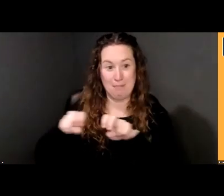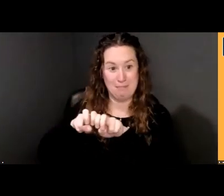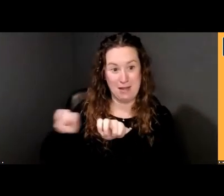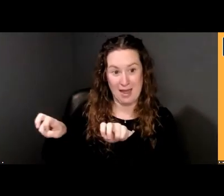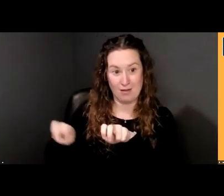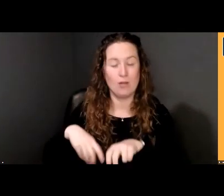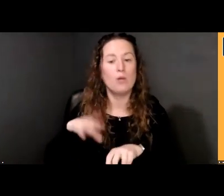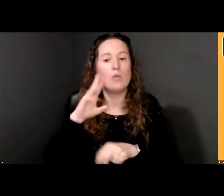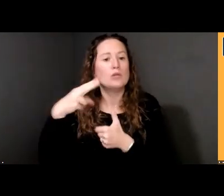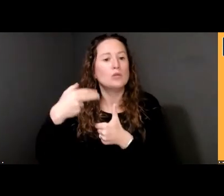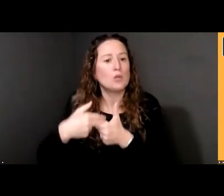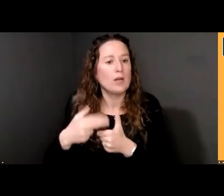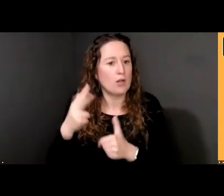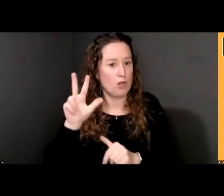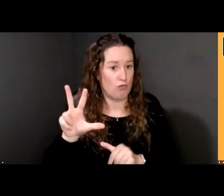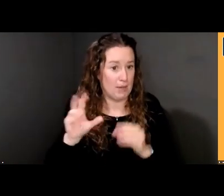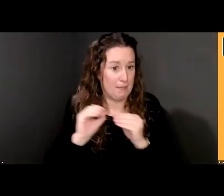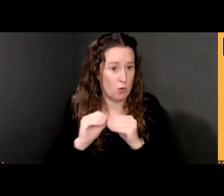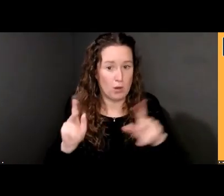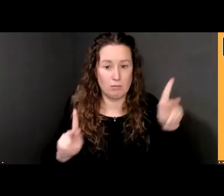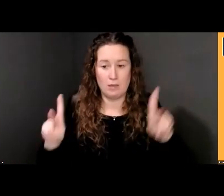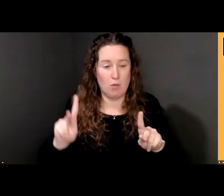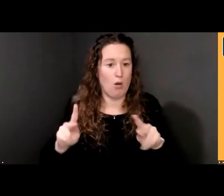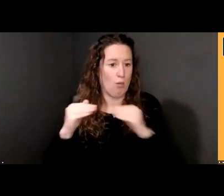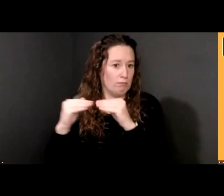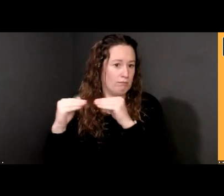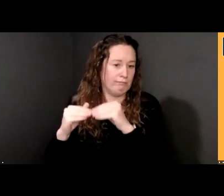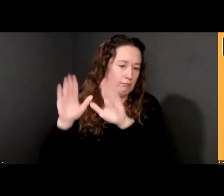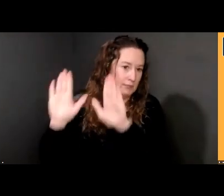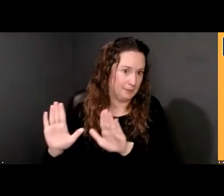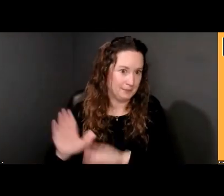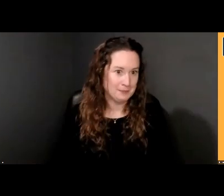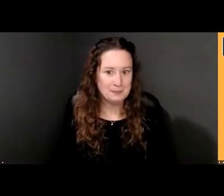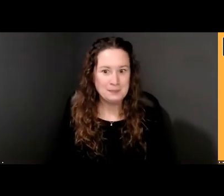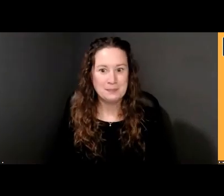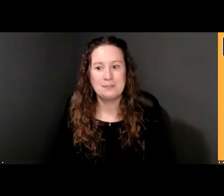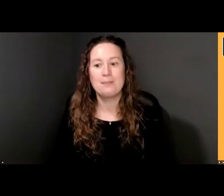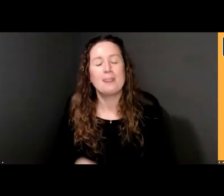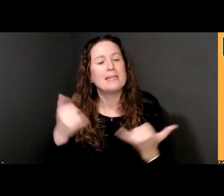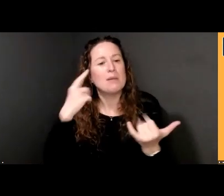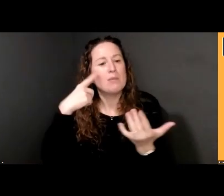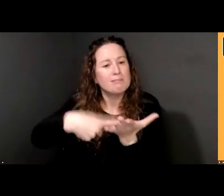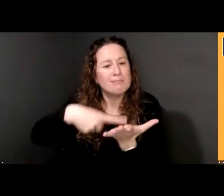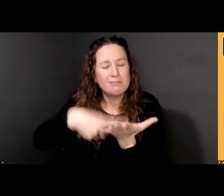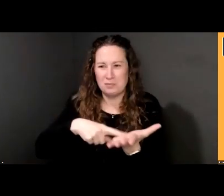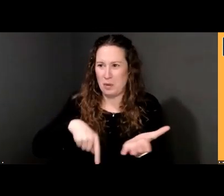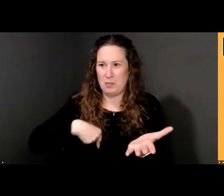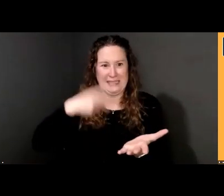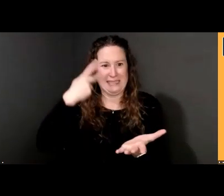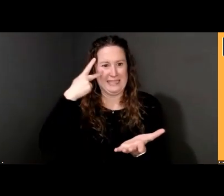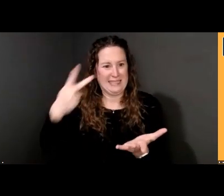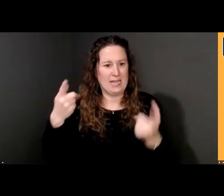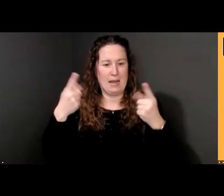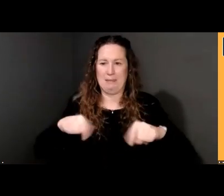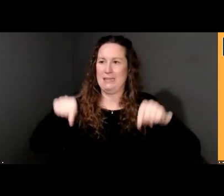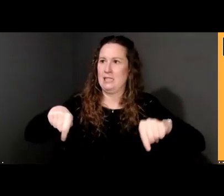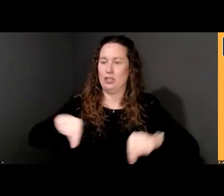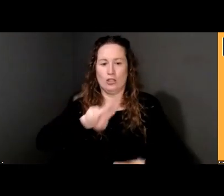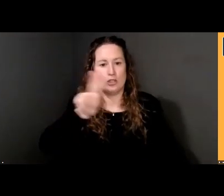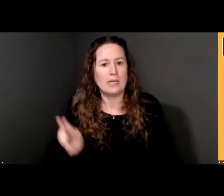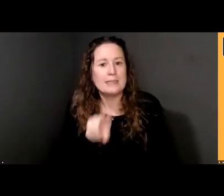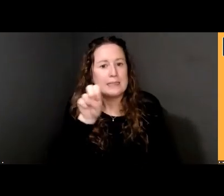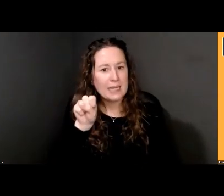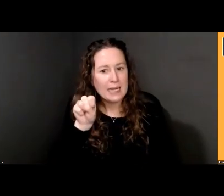joined by three incredible colleagues. Today, we'll be discussing what we see unfolding here in the United States